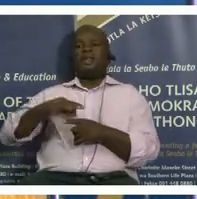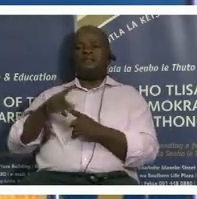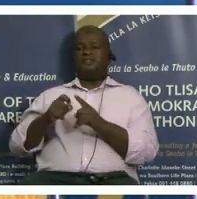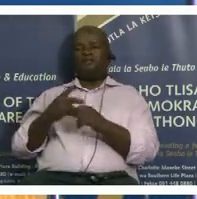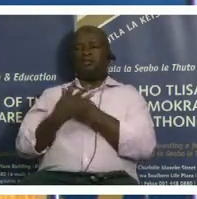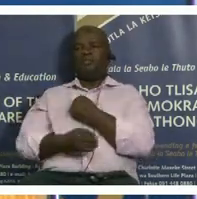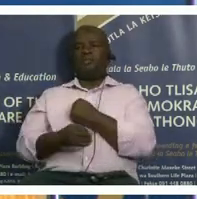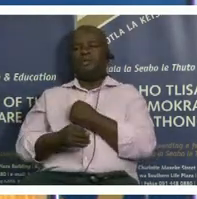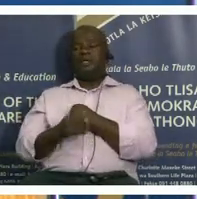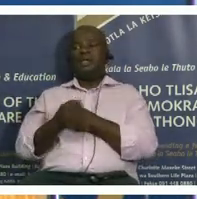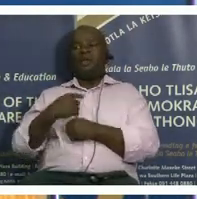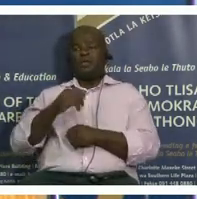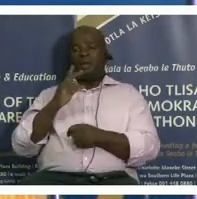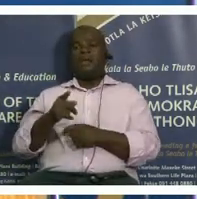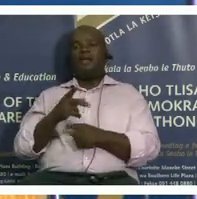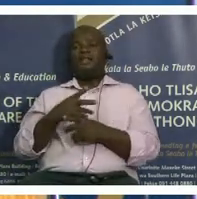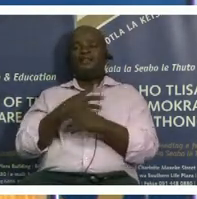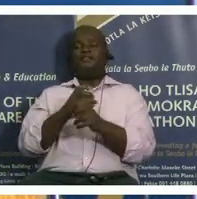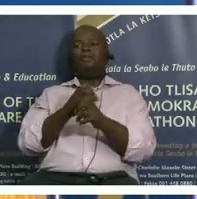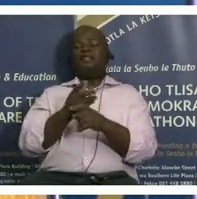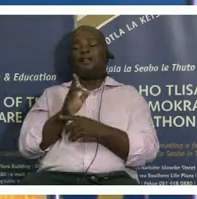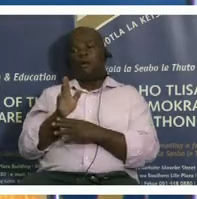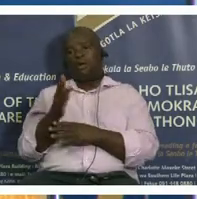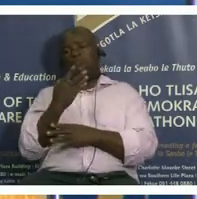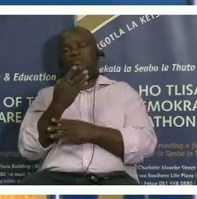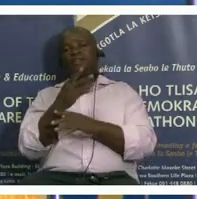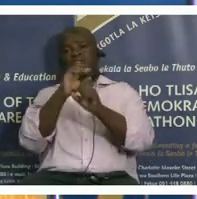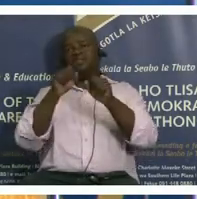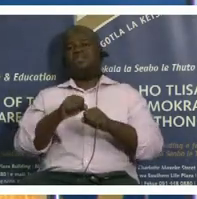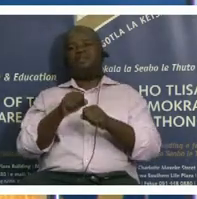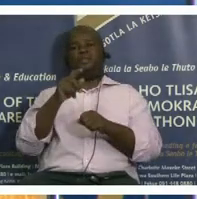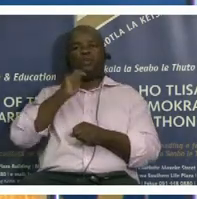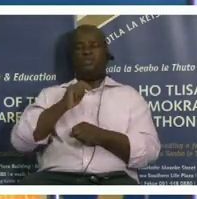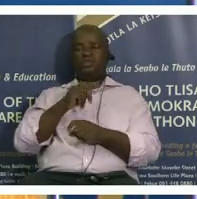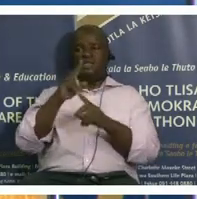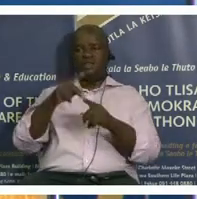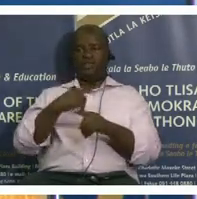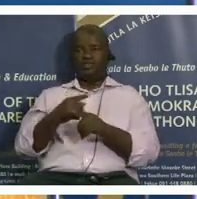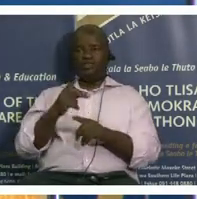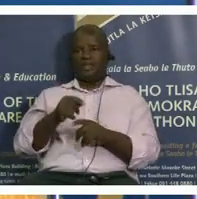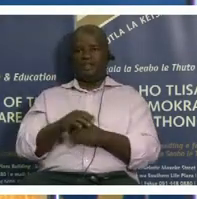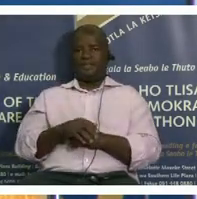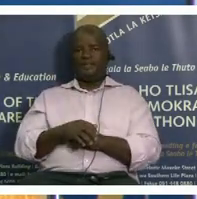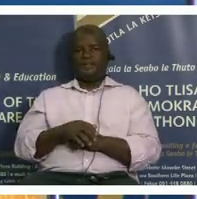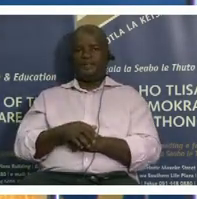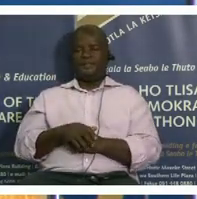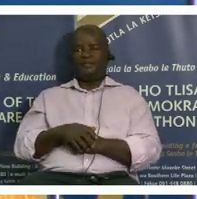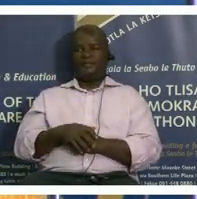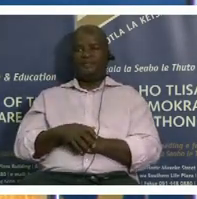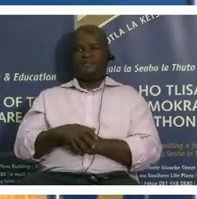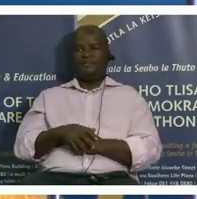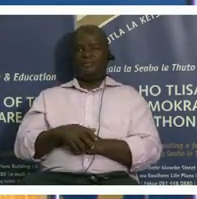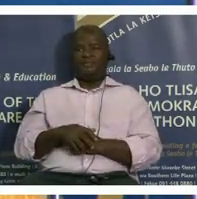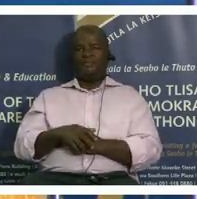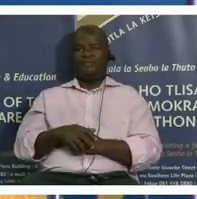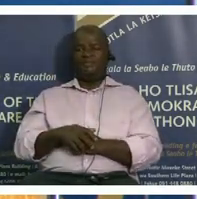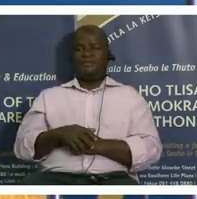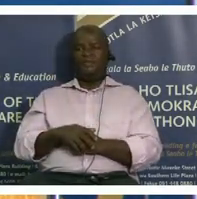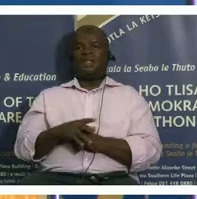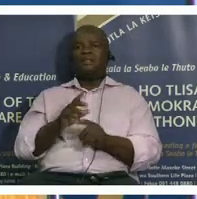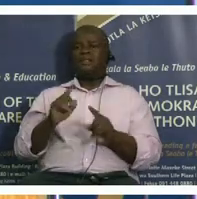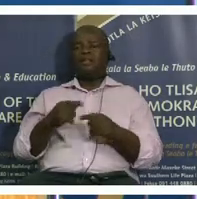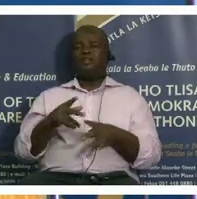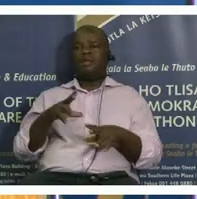be focusing in eradicating this scourge amongst our people. Ha rena hlola